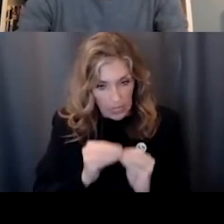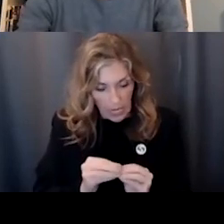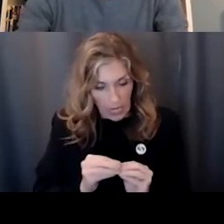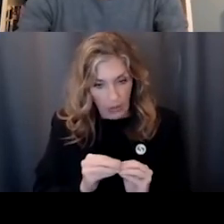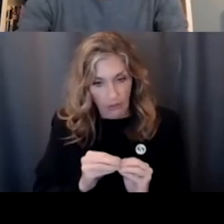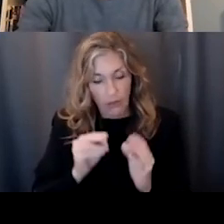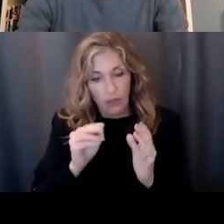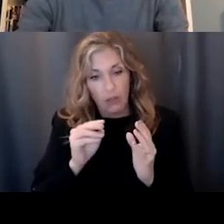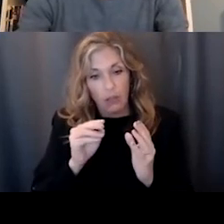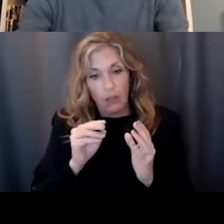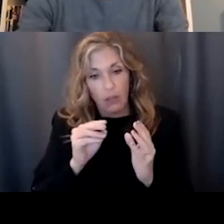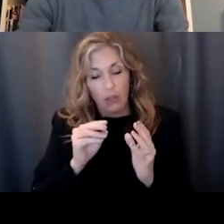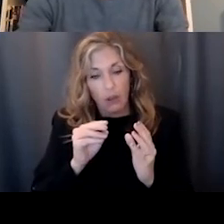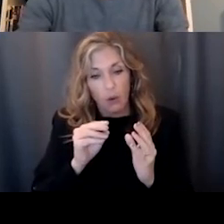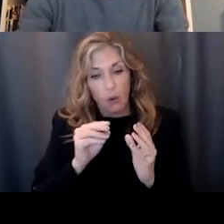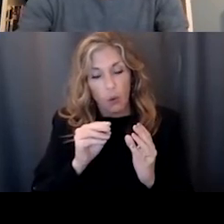a very